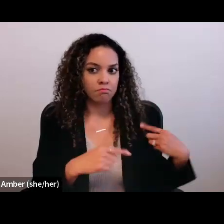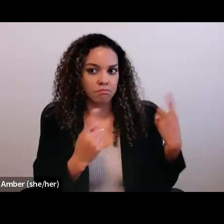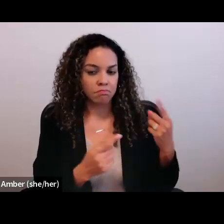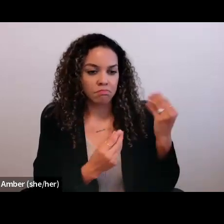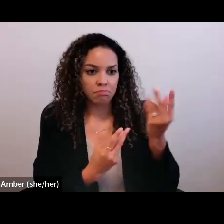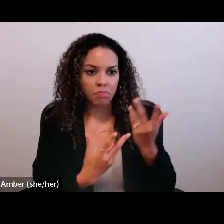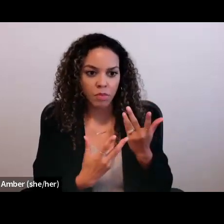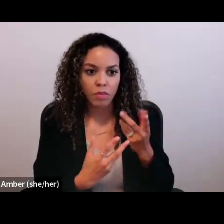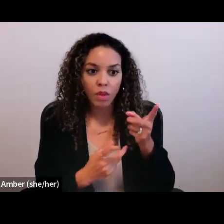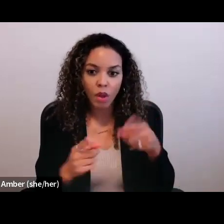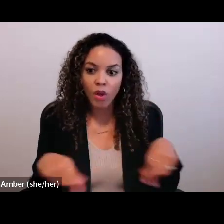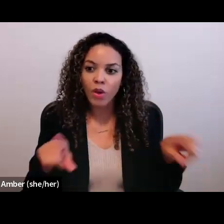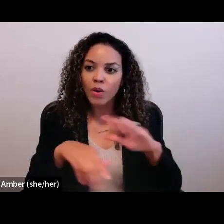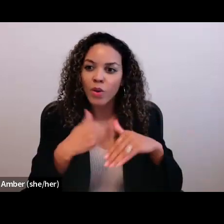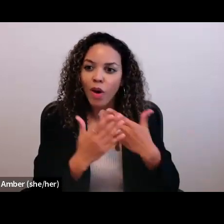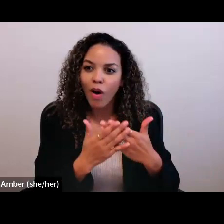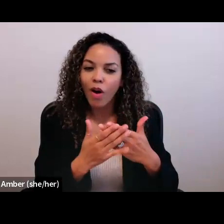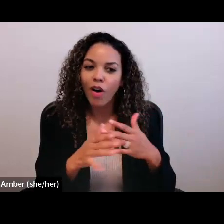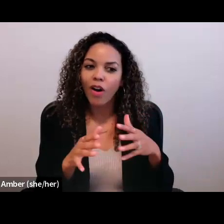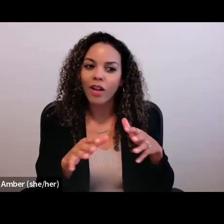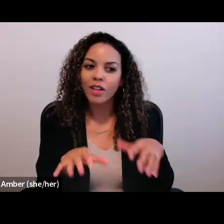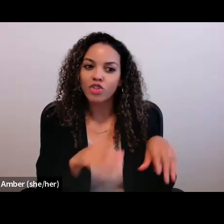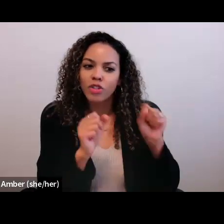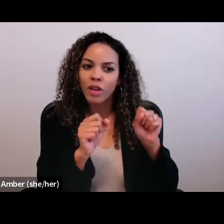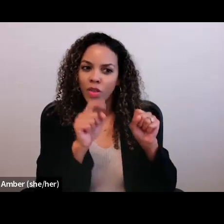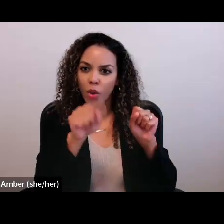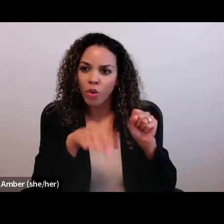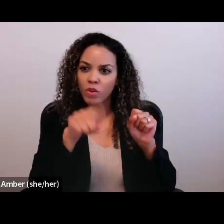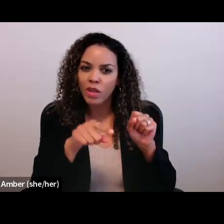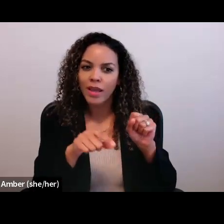that you all took these instruments and put together a little profile. So